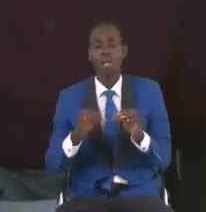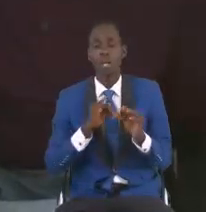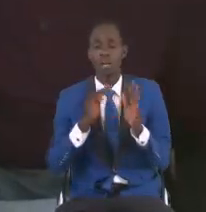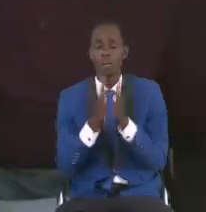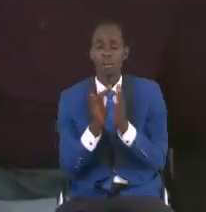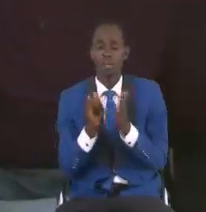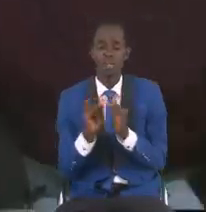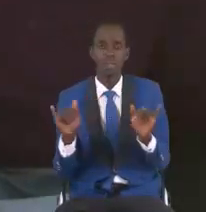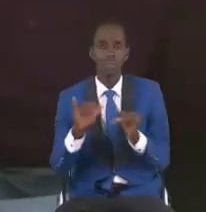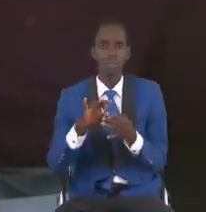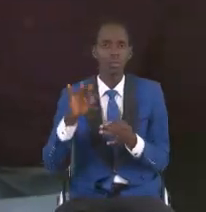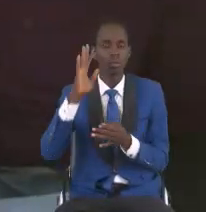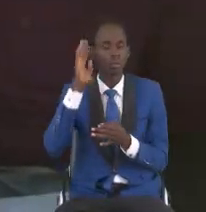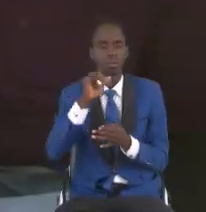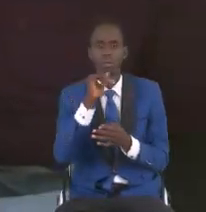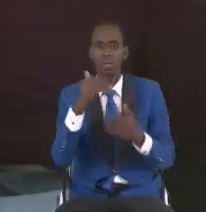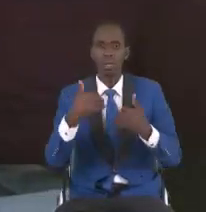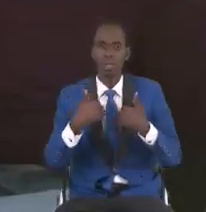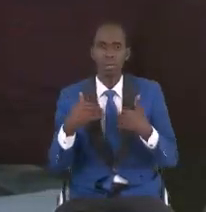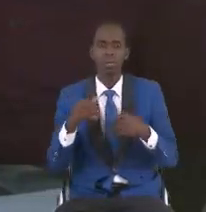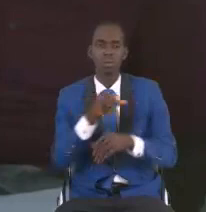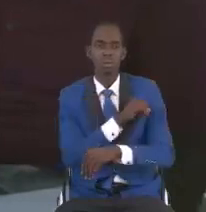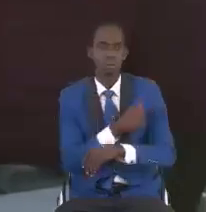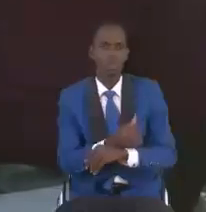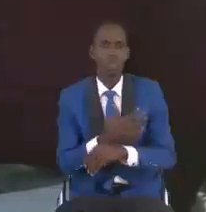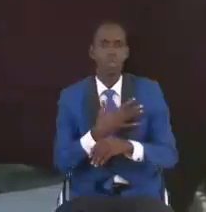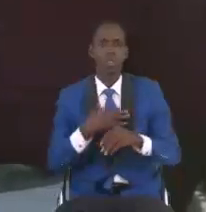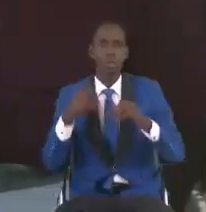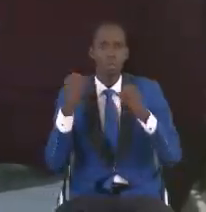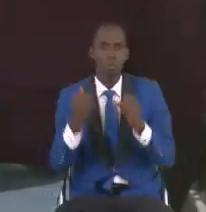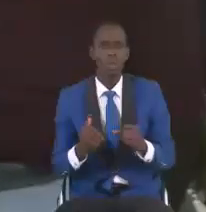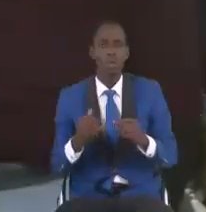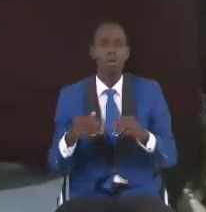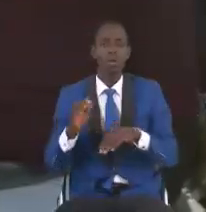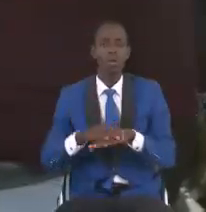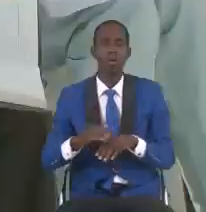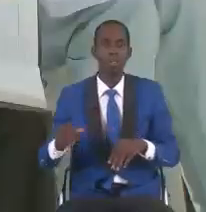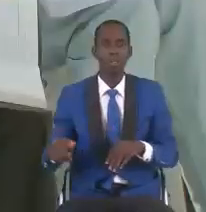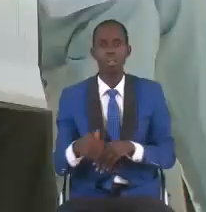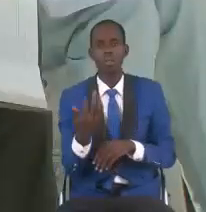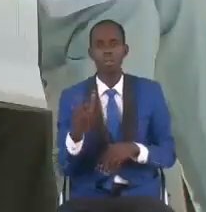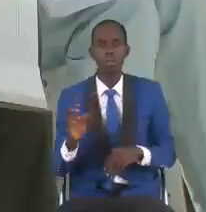have authority or power on any of us in Jesus.